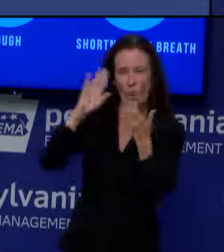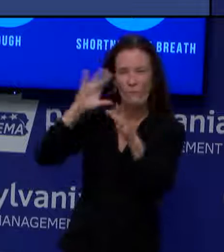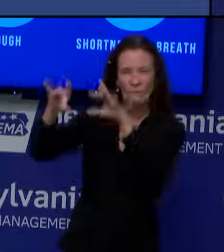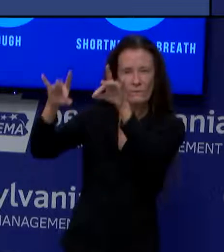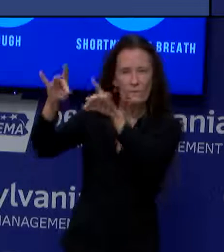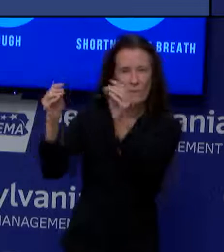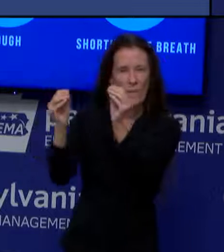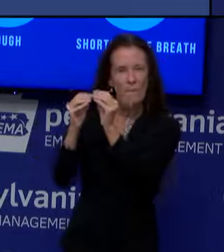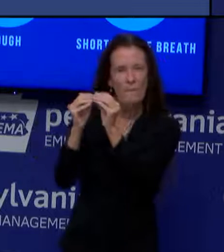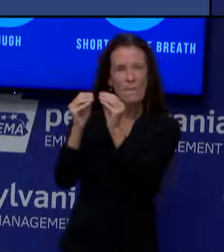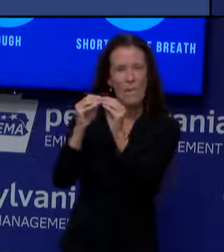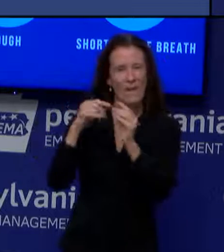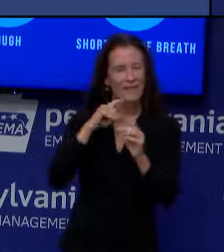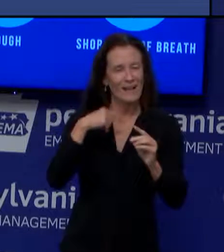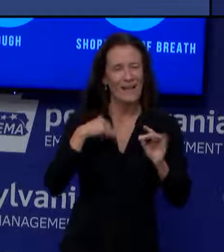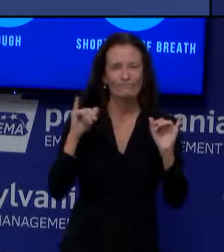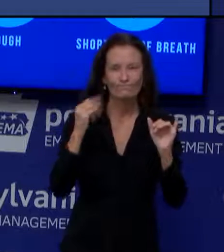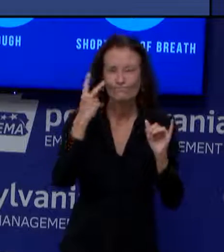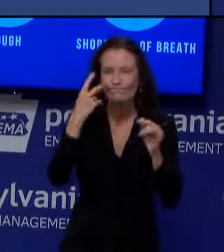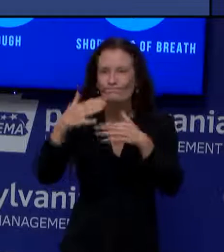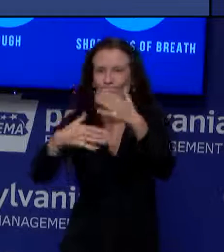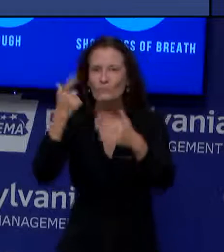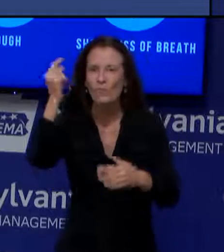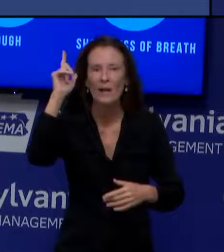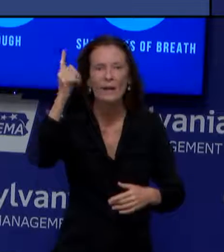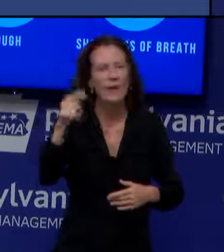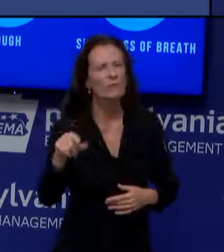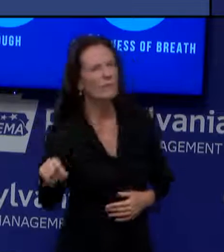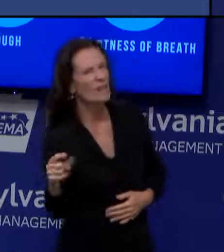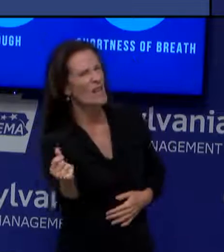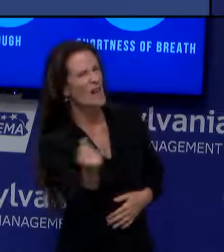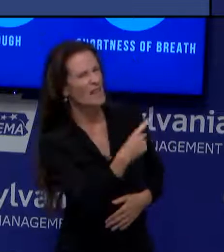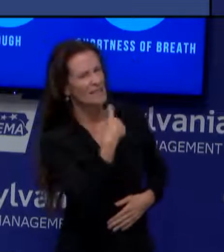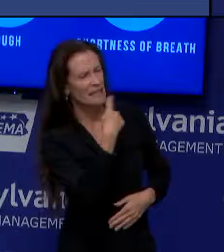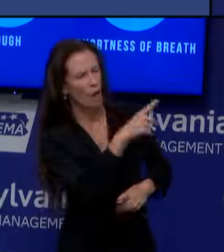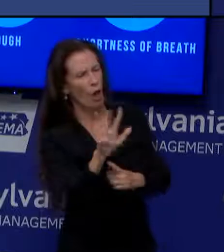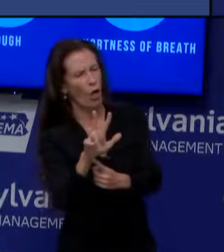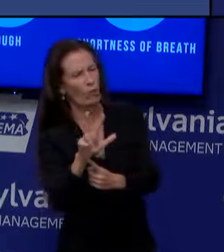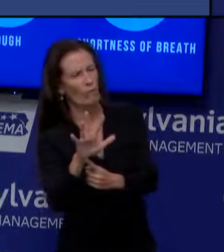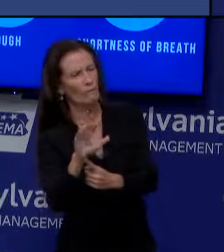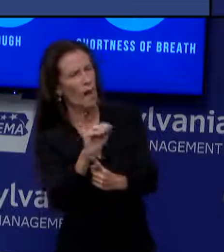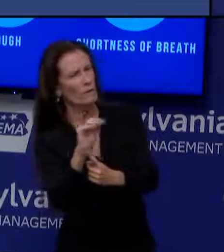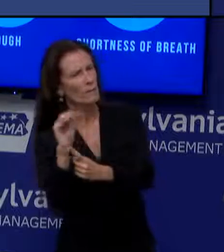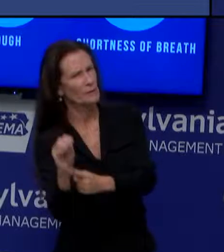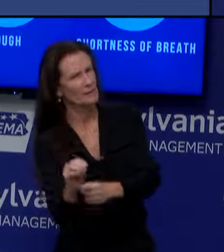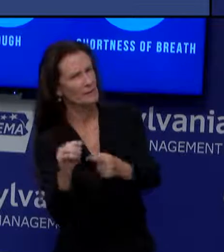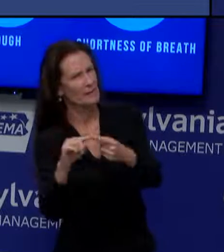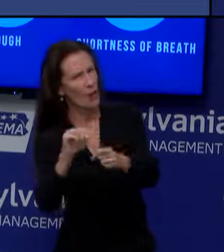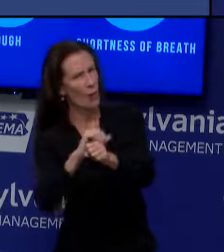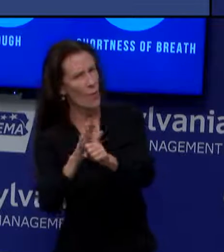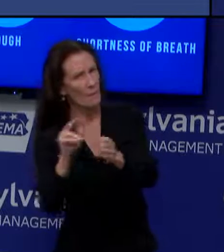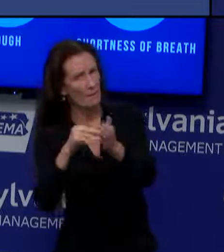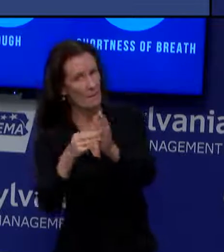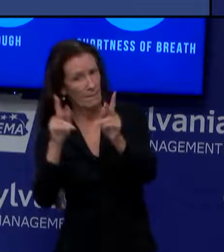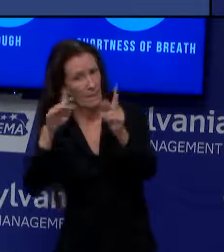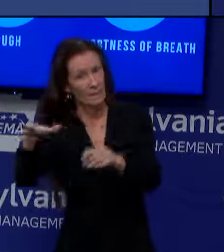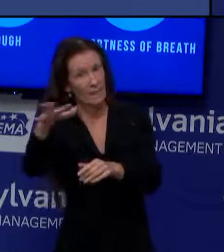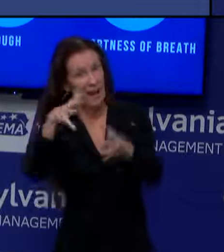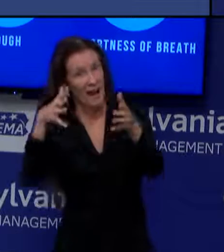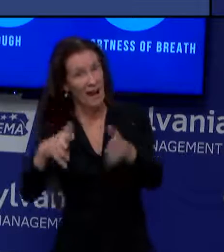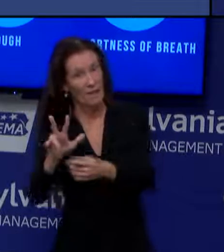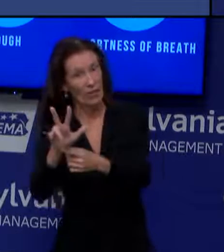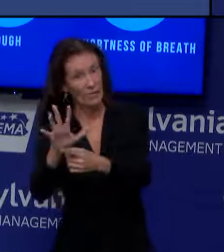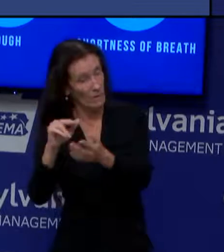future. 35% of COVID patients that you did mention, that was across America, correct? That was across America on that study from the